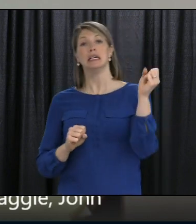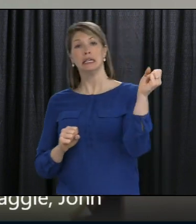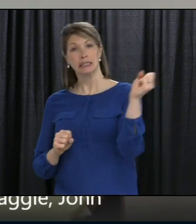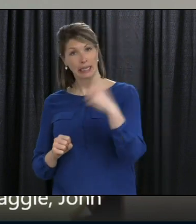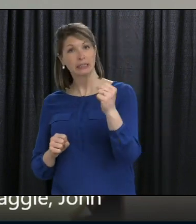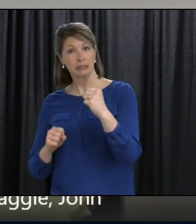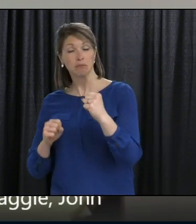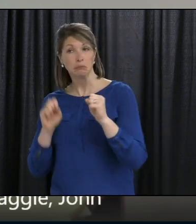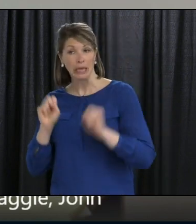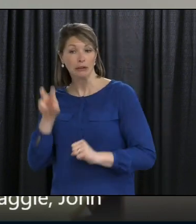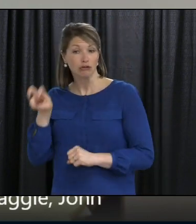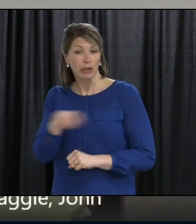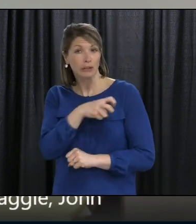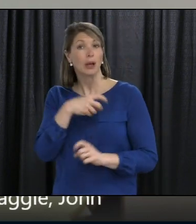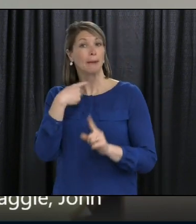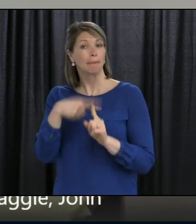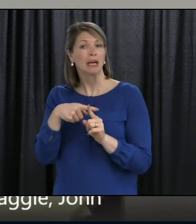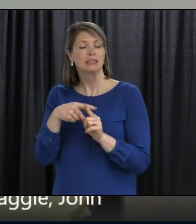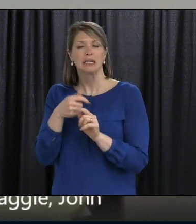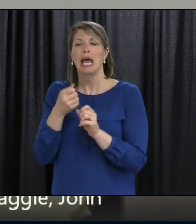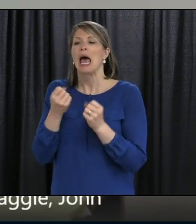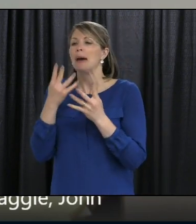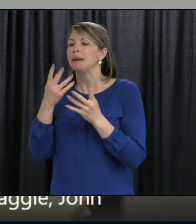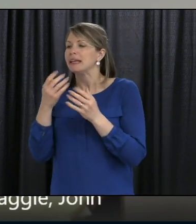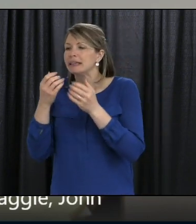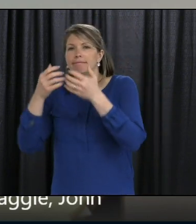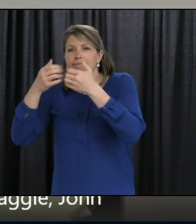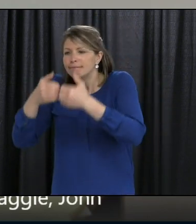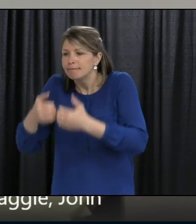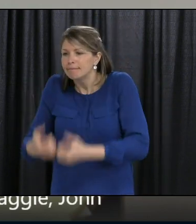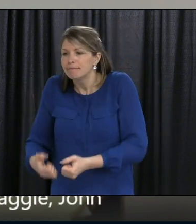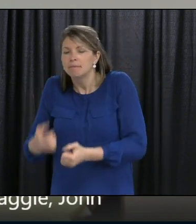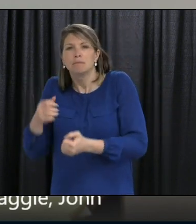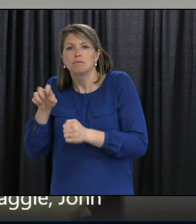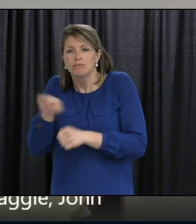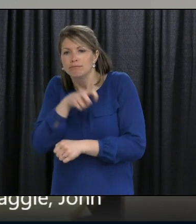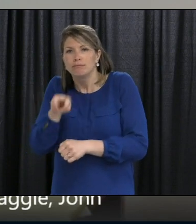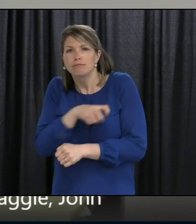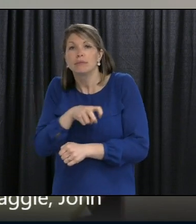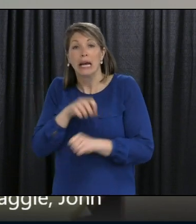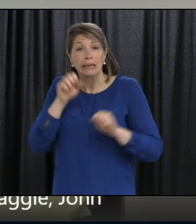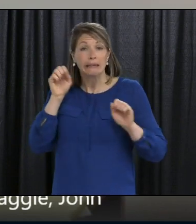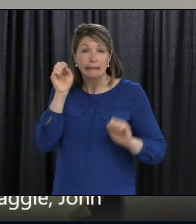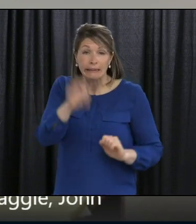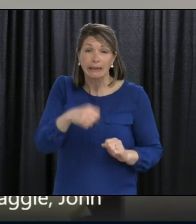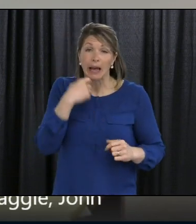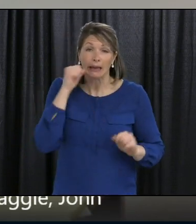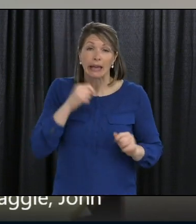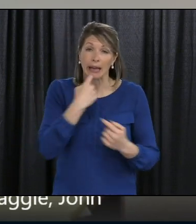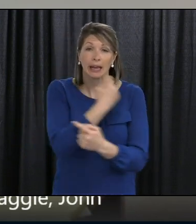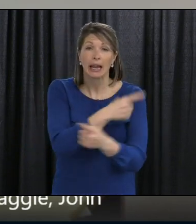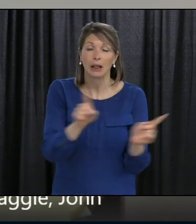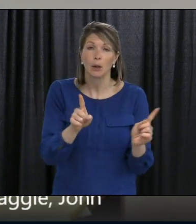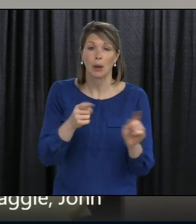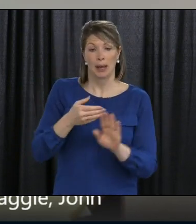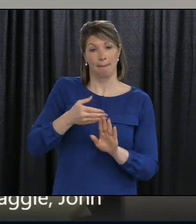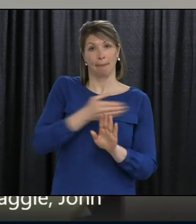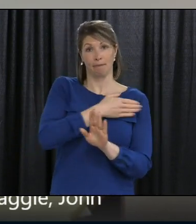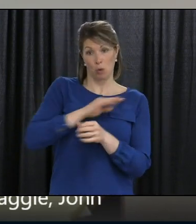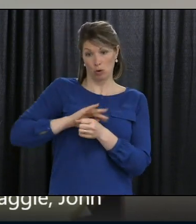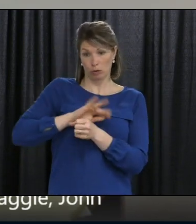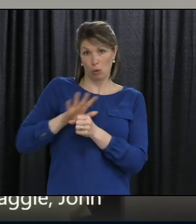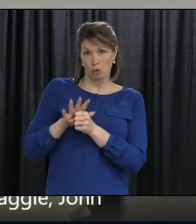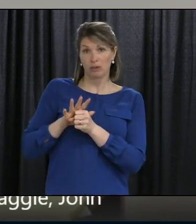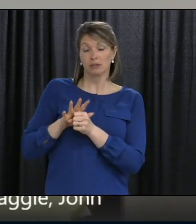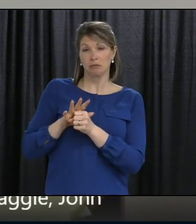region. And indeed, certainly from a diagnostic imaging point of view, prior to COVID, there was